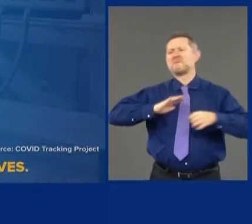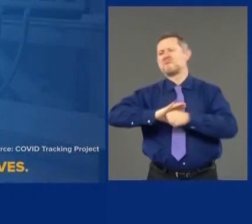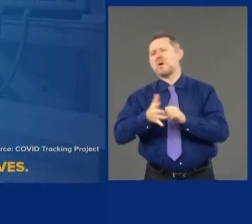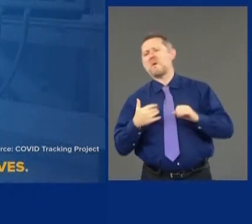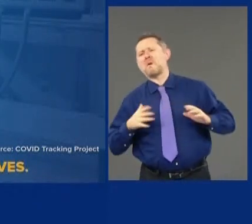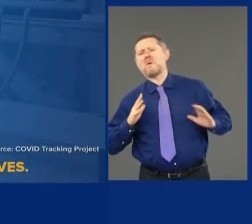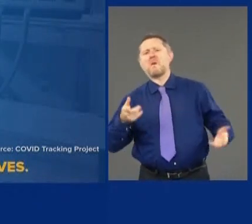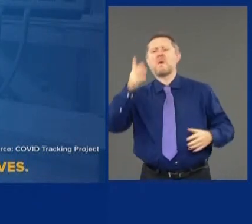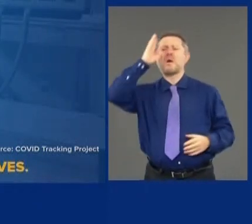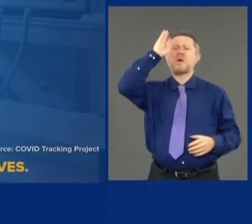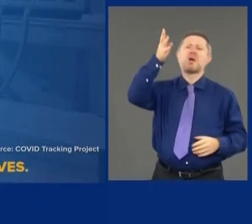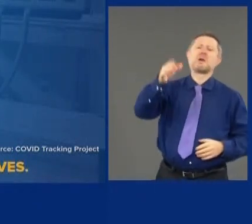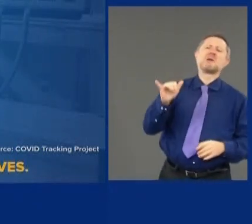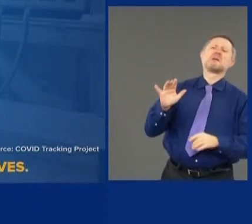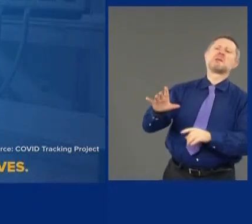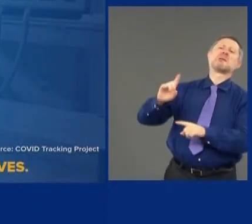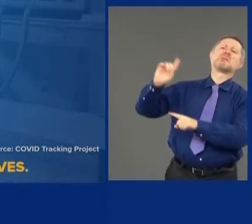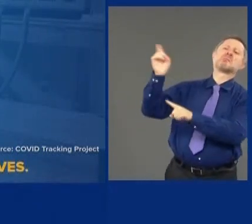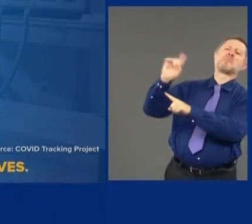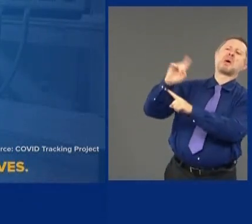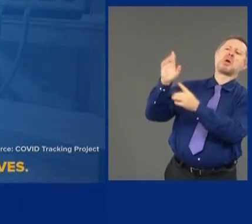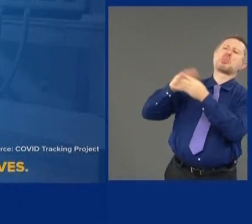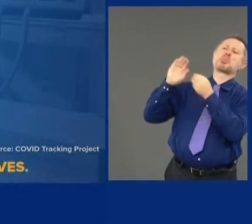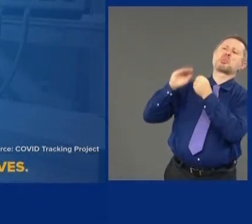all a Democratic delusion.